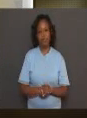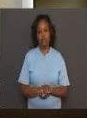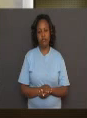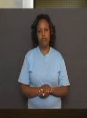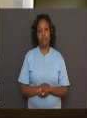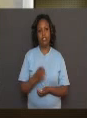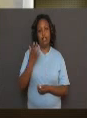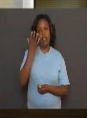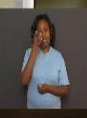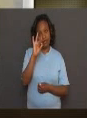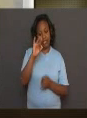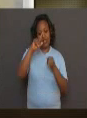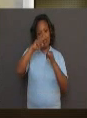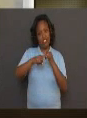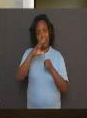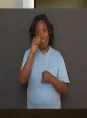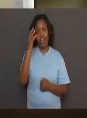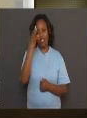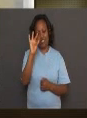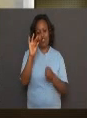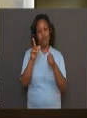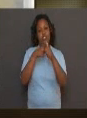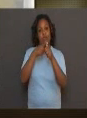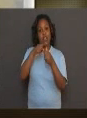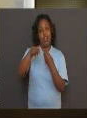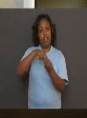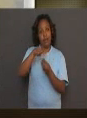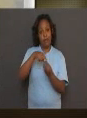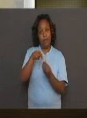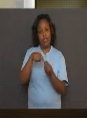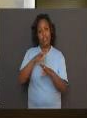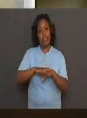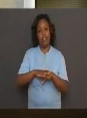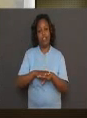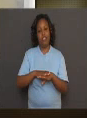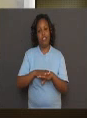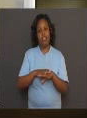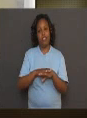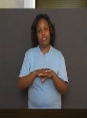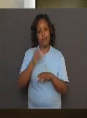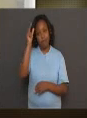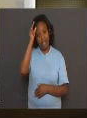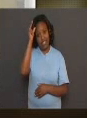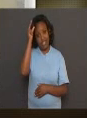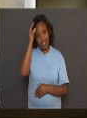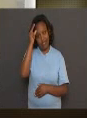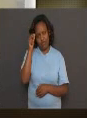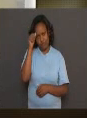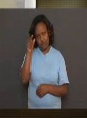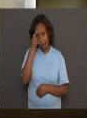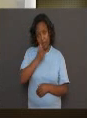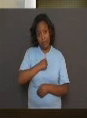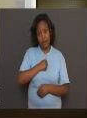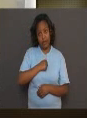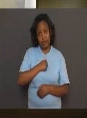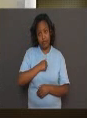Between the late 1800s and early 1900s, Baikedine believed that